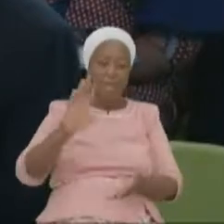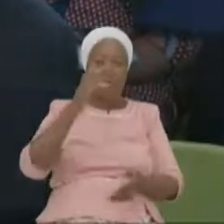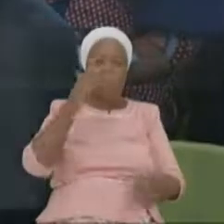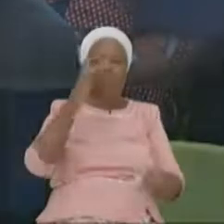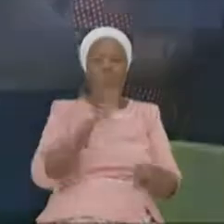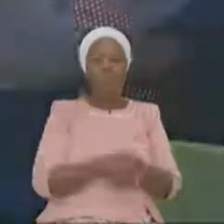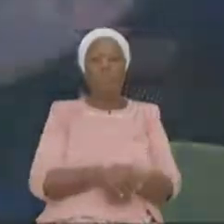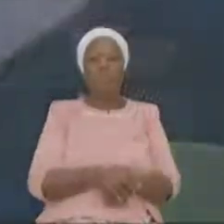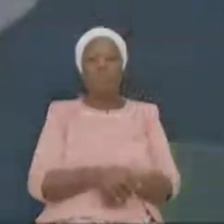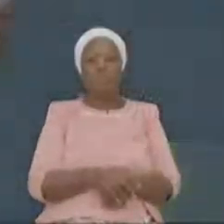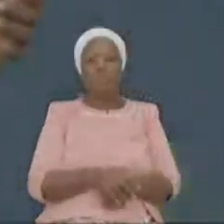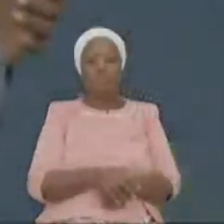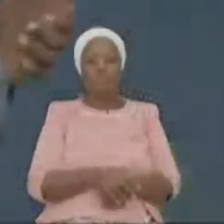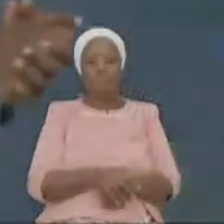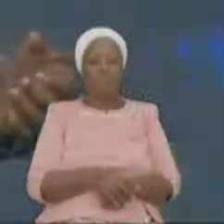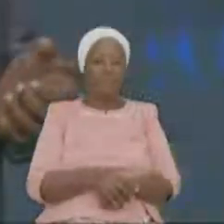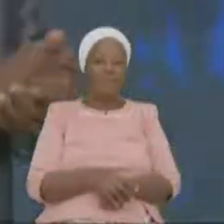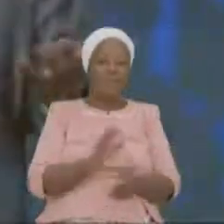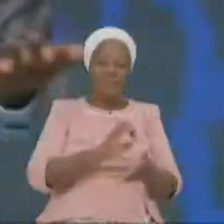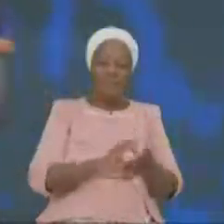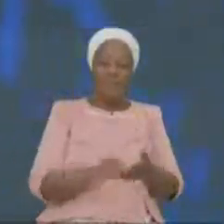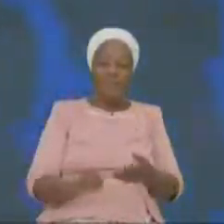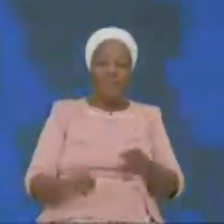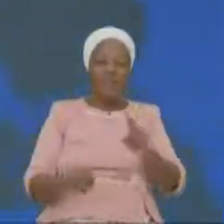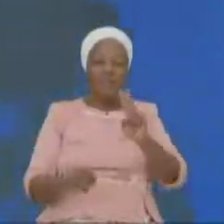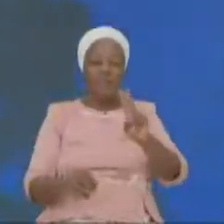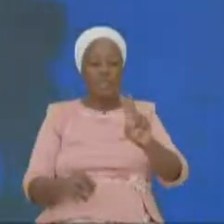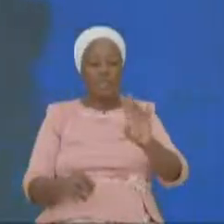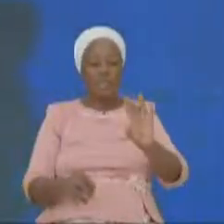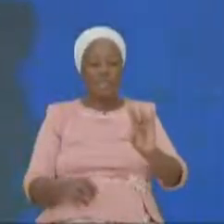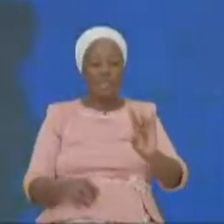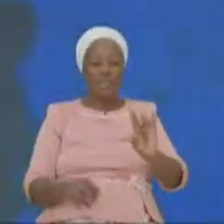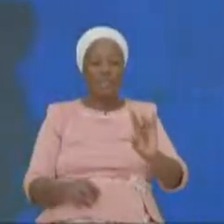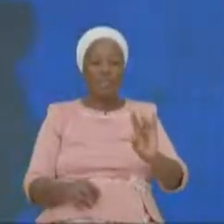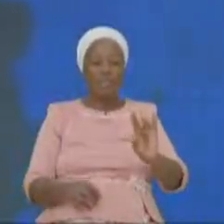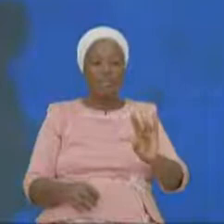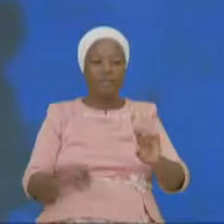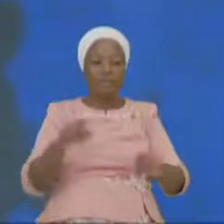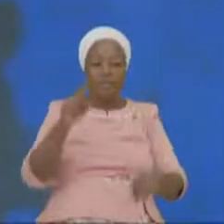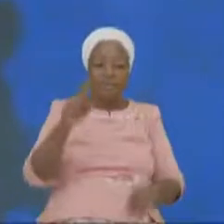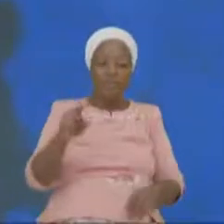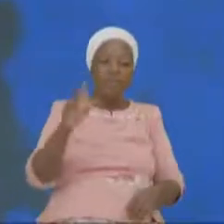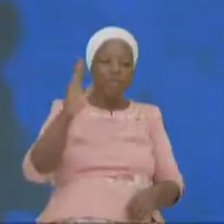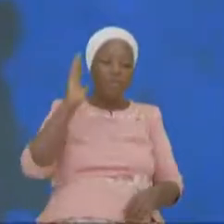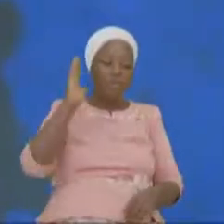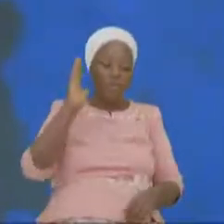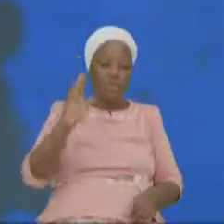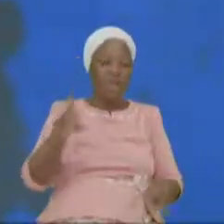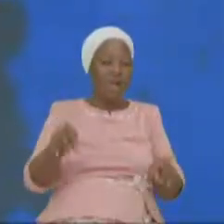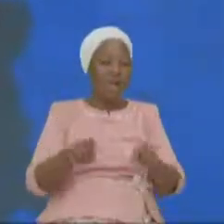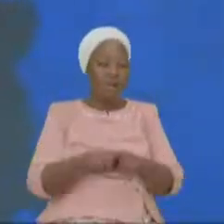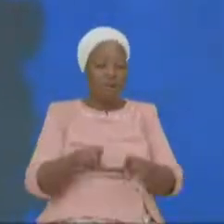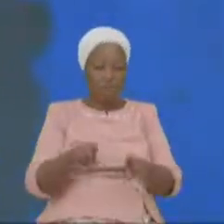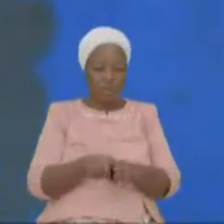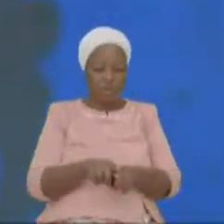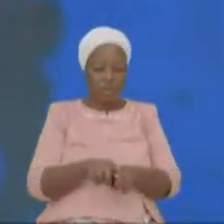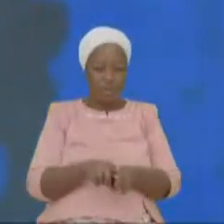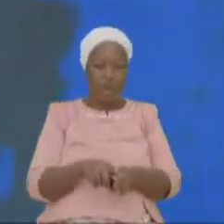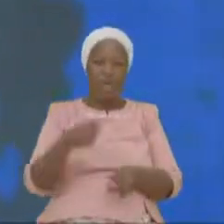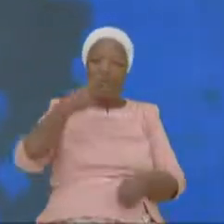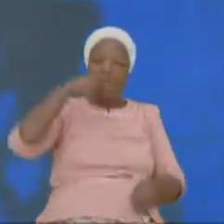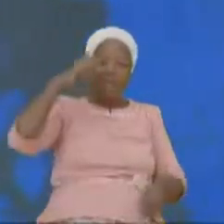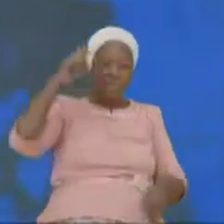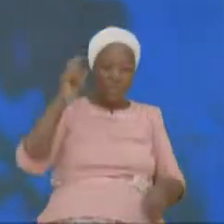vows. Look at verse 28. In verse 28, thou shalt also